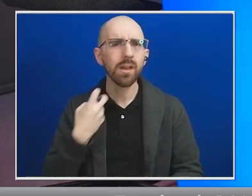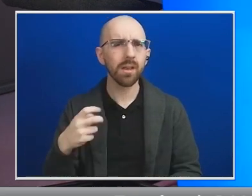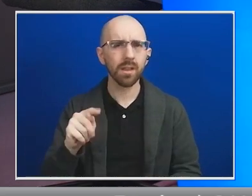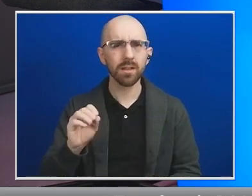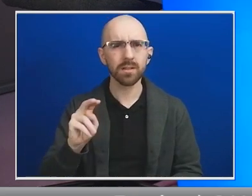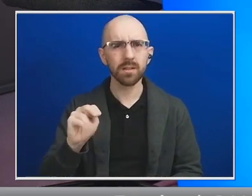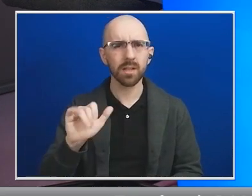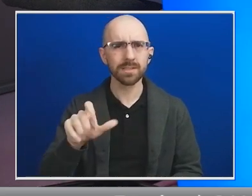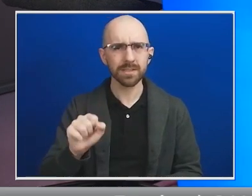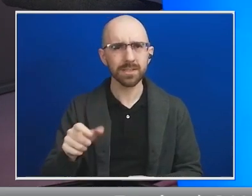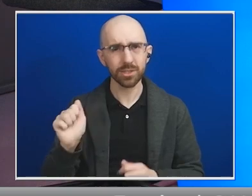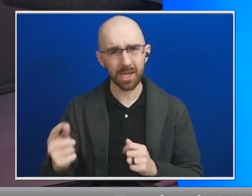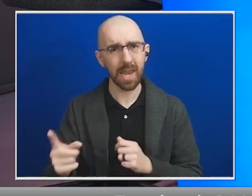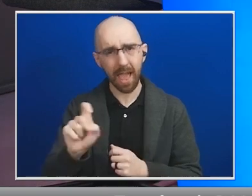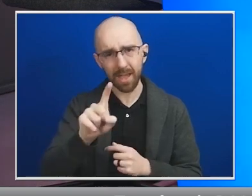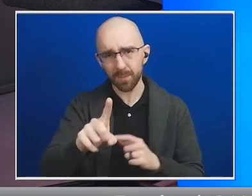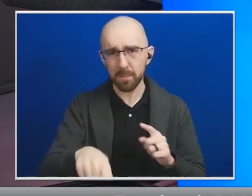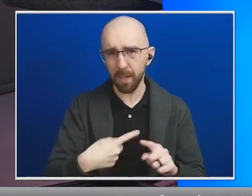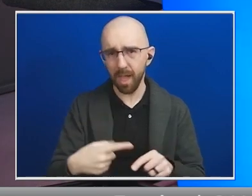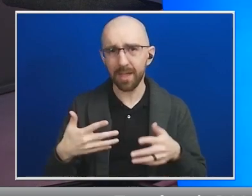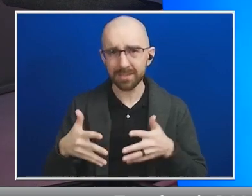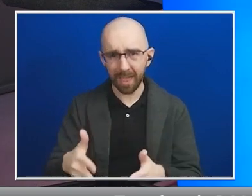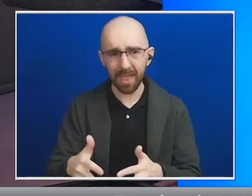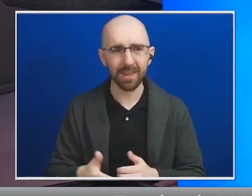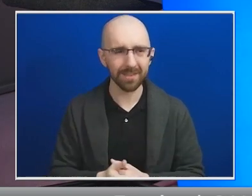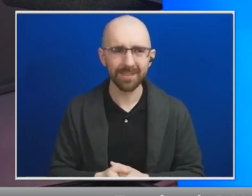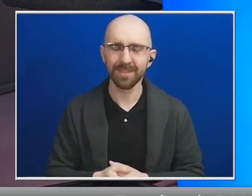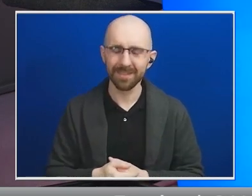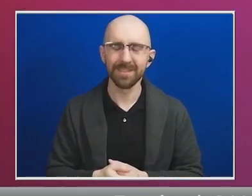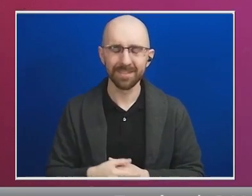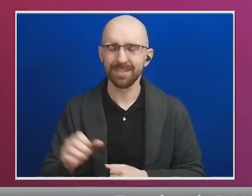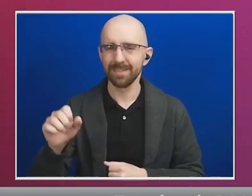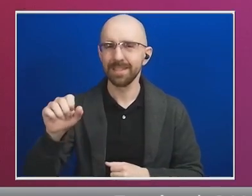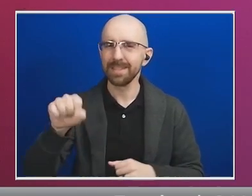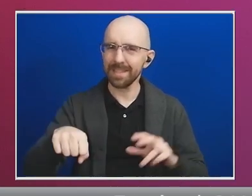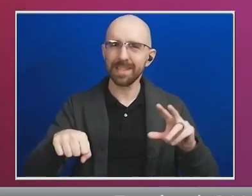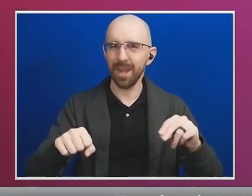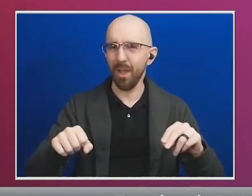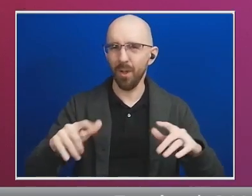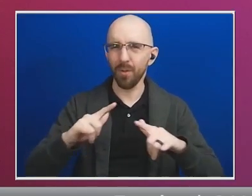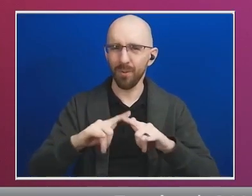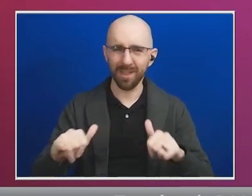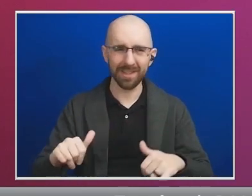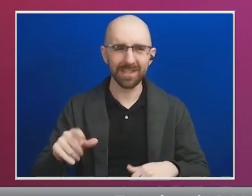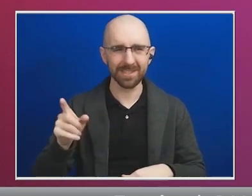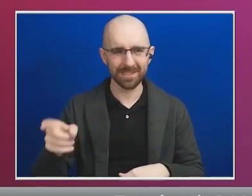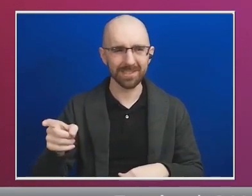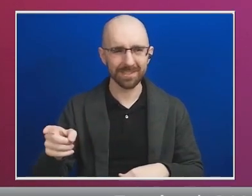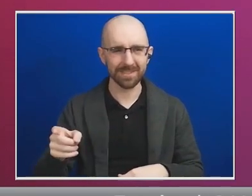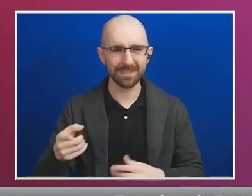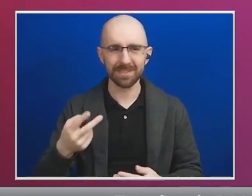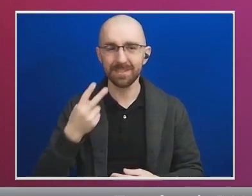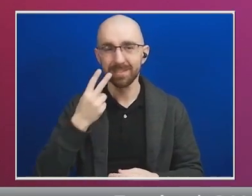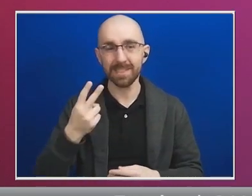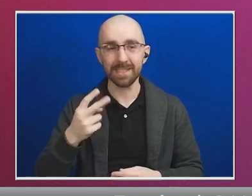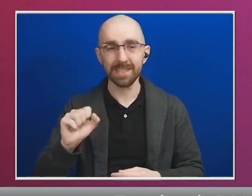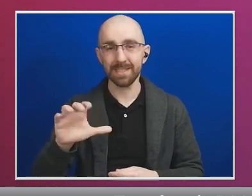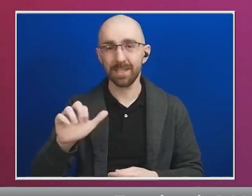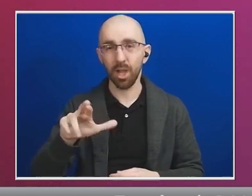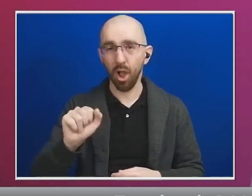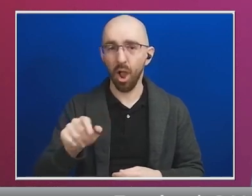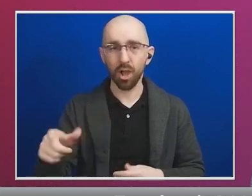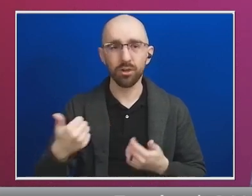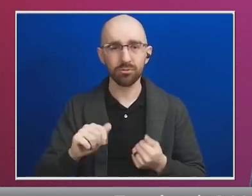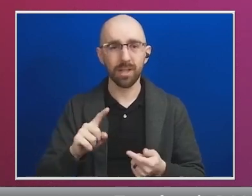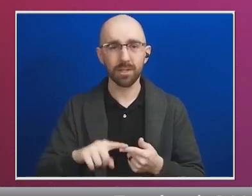about anxiety. She's yes and no. She's she sees the scars and she just she tries to put Band-Aids on them.